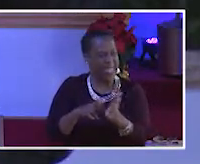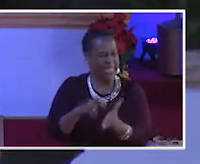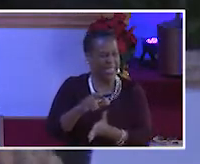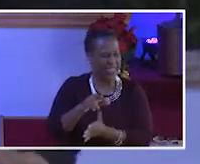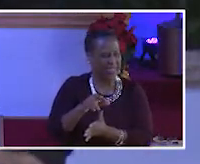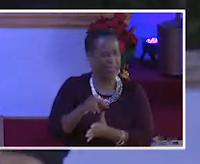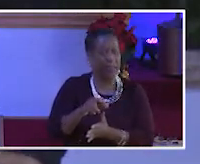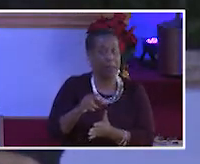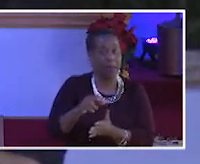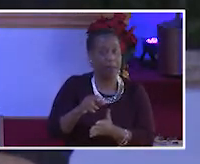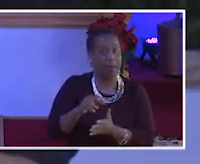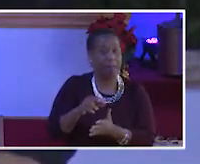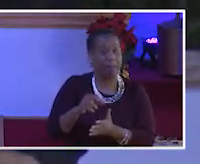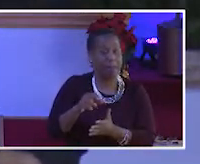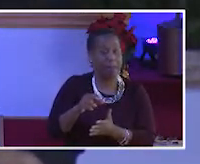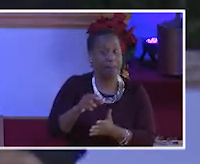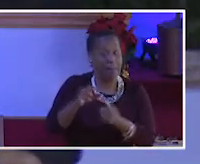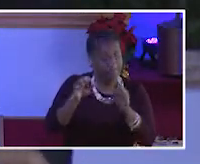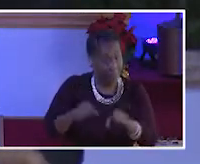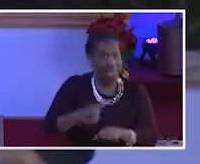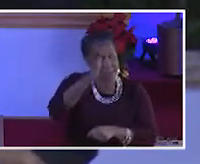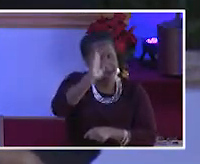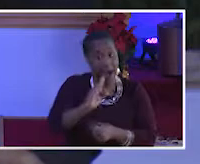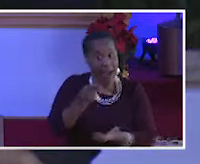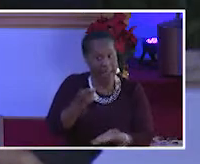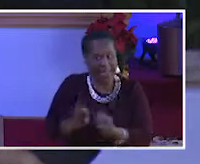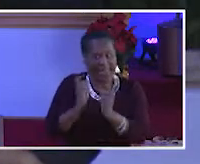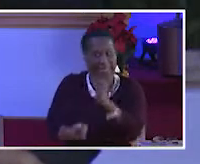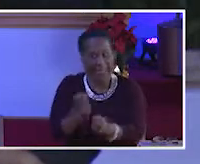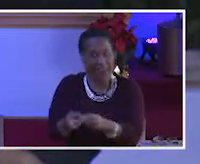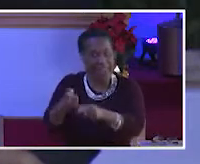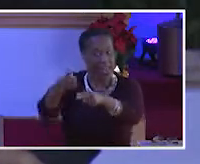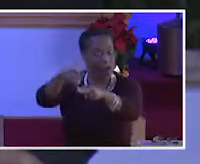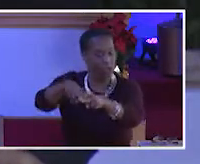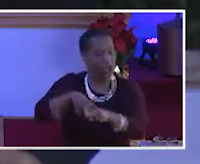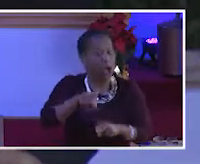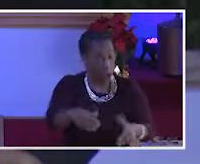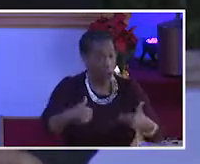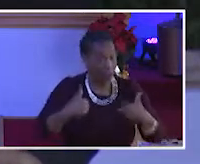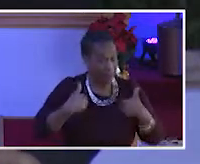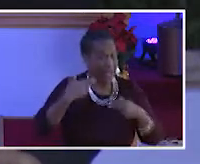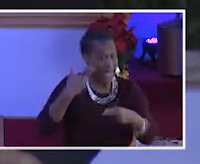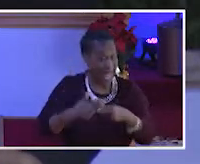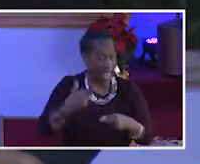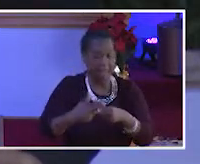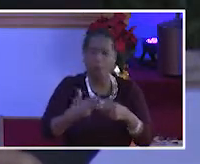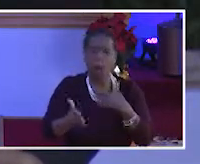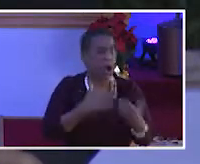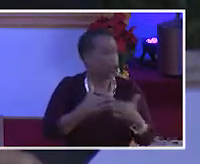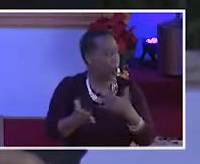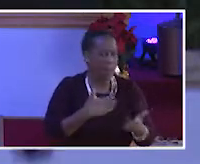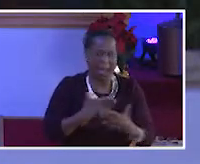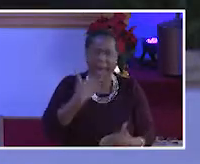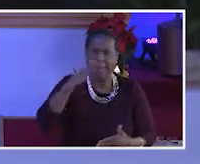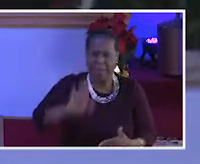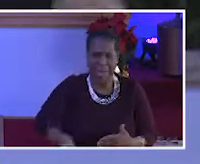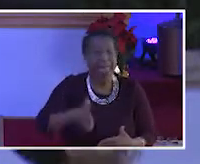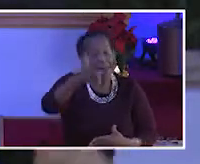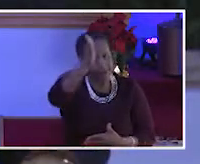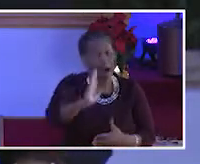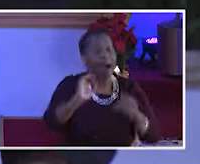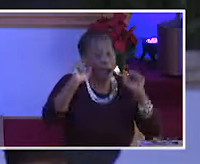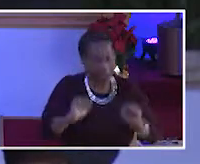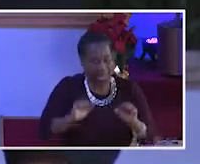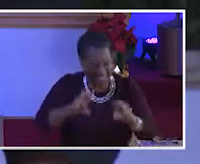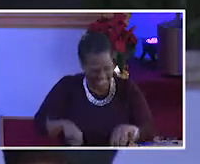God give the increase." Yeah, you got a name in your nightmare that no matter how bad it is, God can